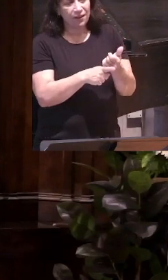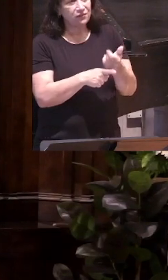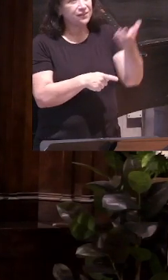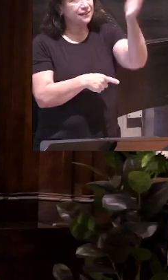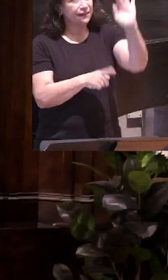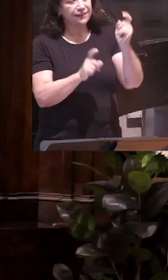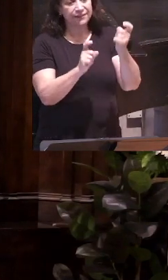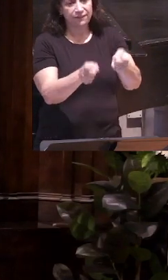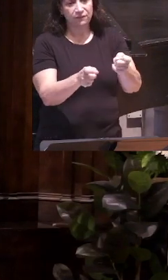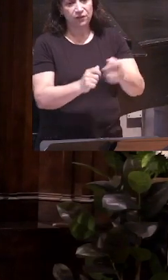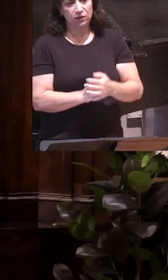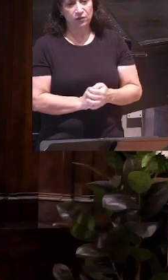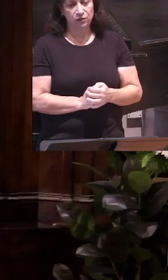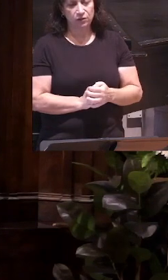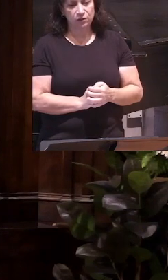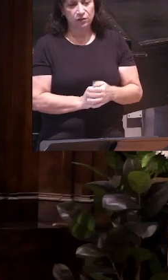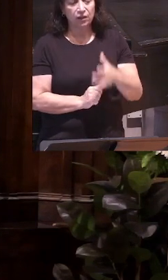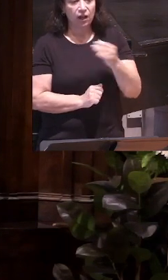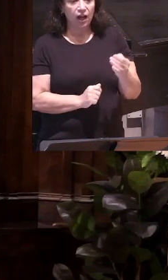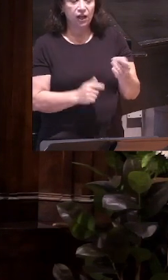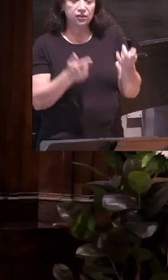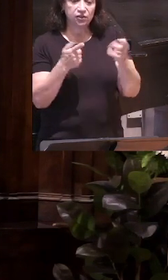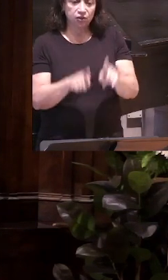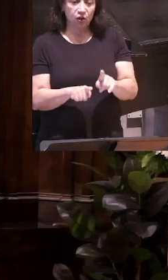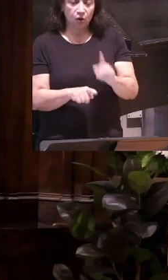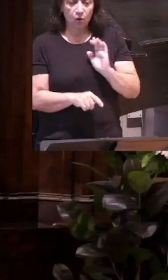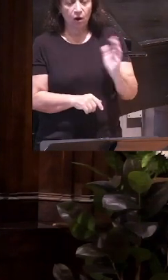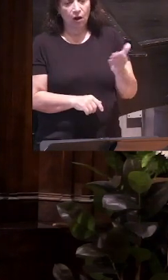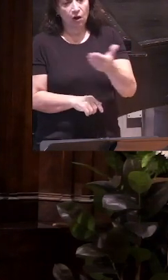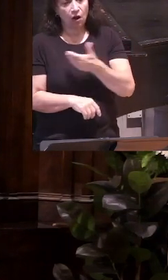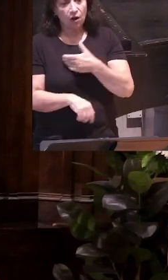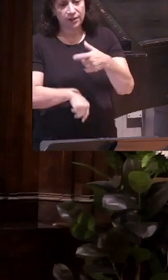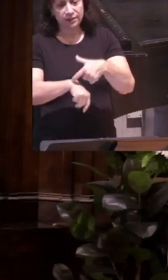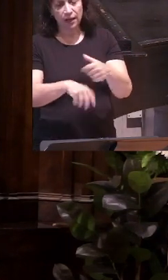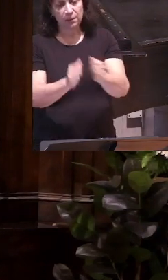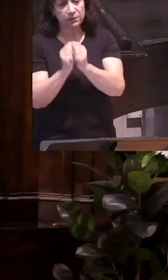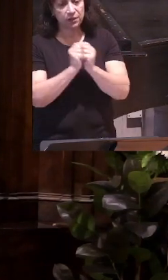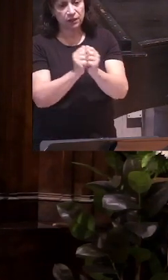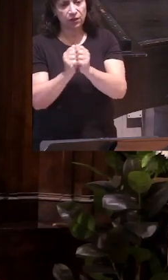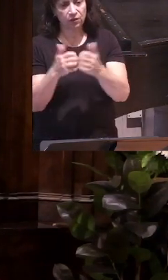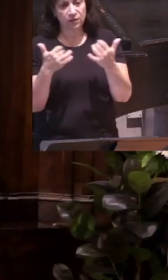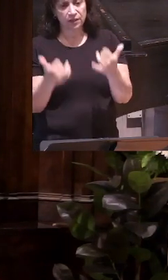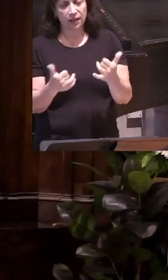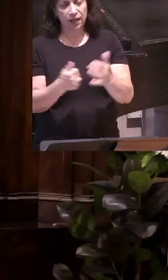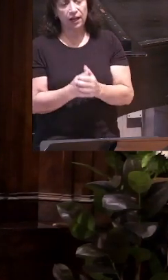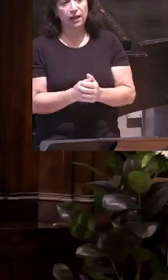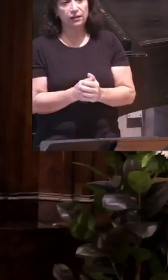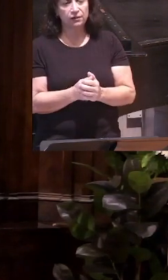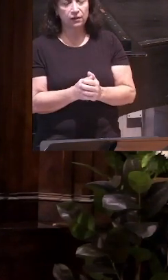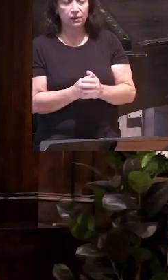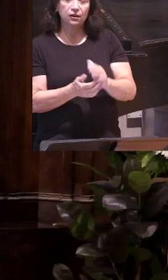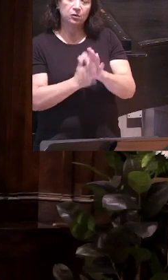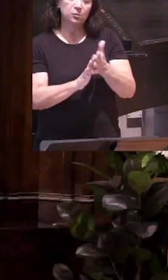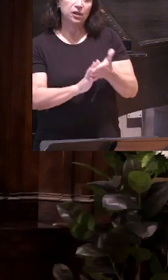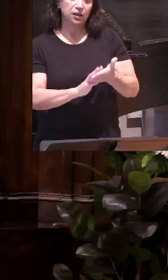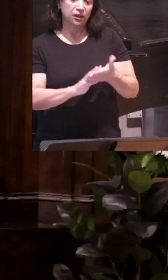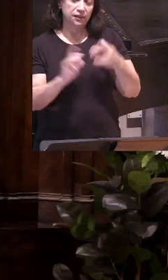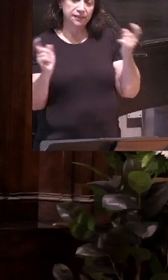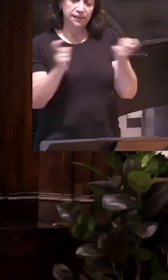God. And therefore, may our time together today be a